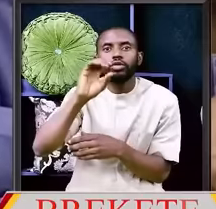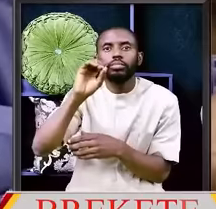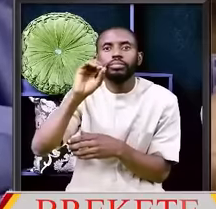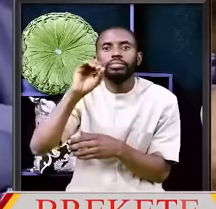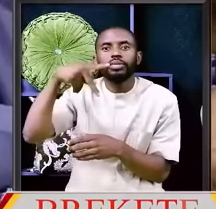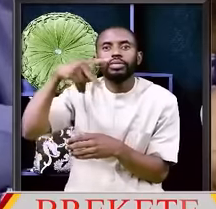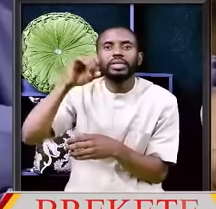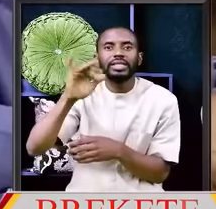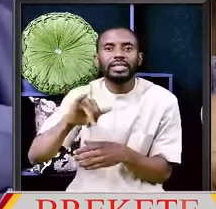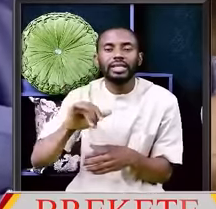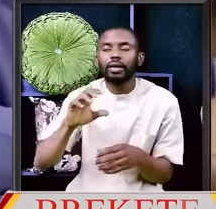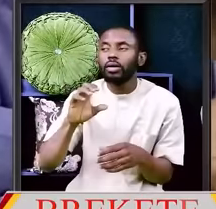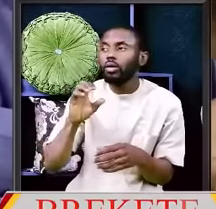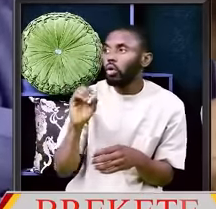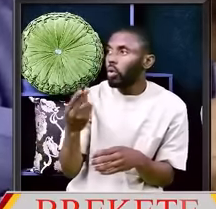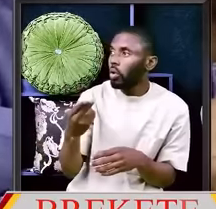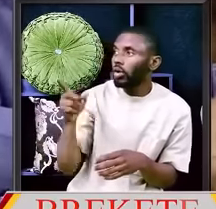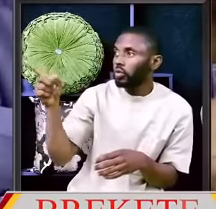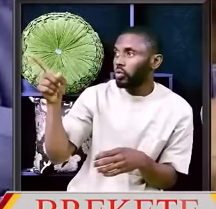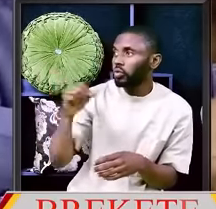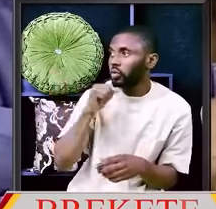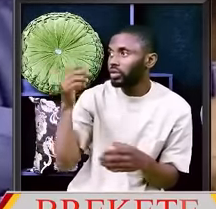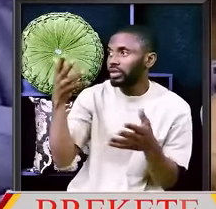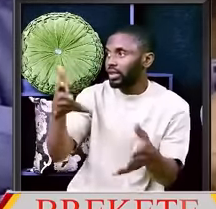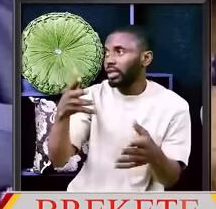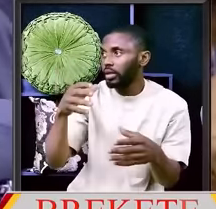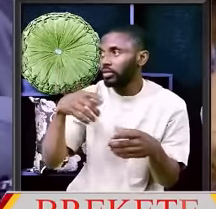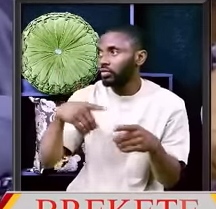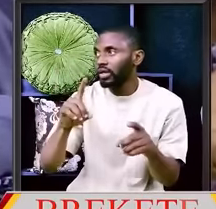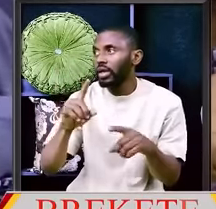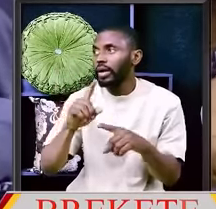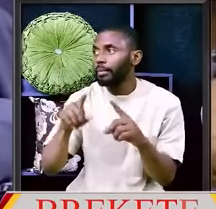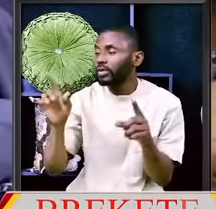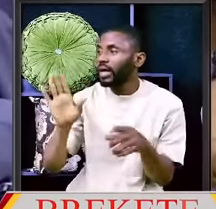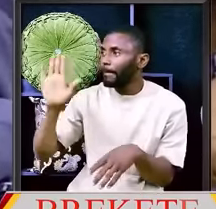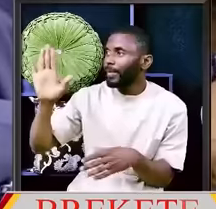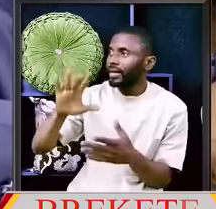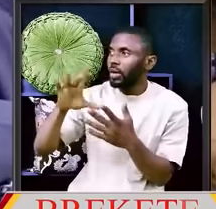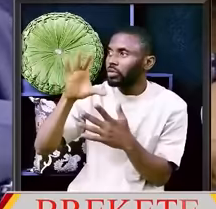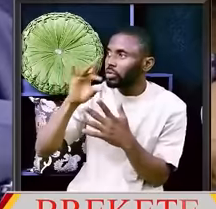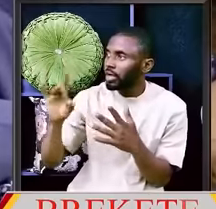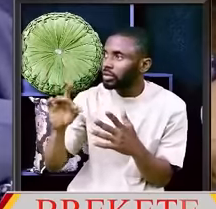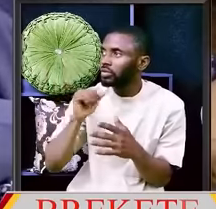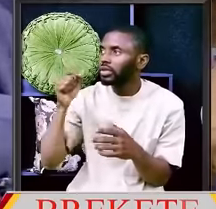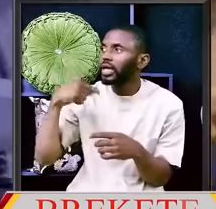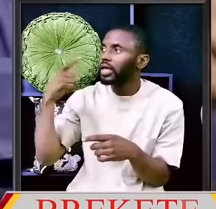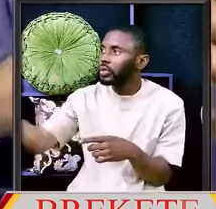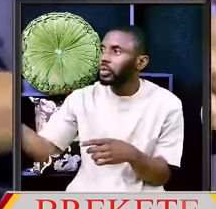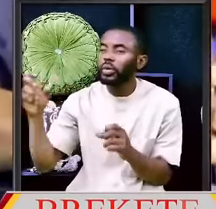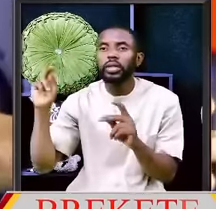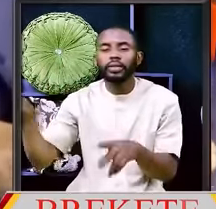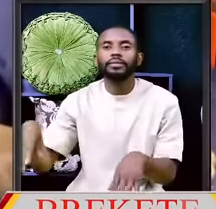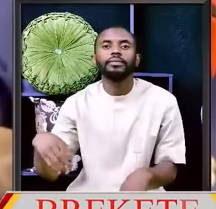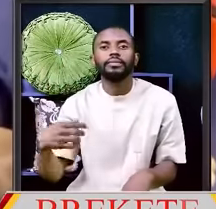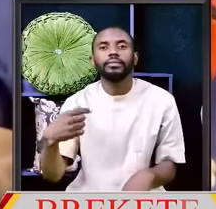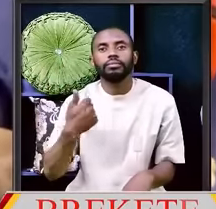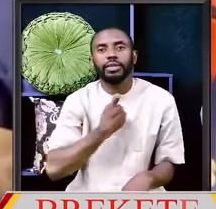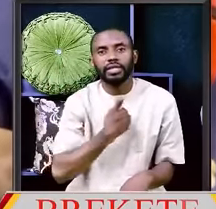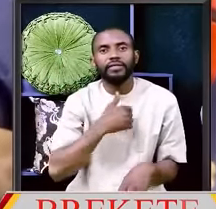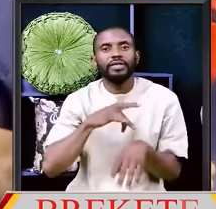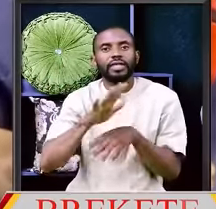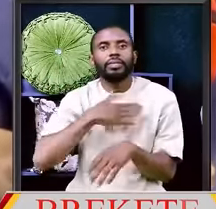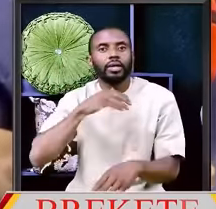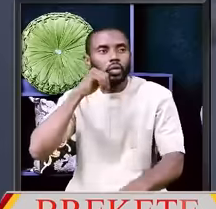there. Now you will be the person where no go. Yes. Okay, yes. Now by your choice or yes, they no tell you? Yes, okay. Send my